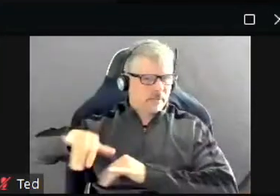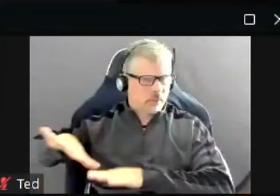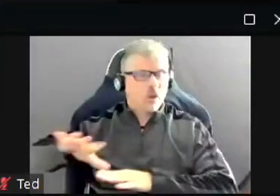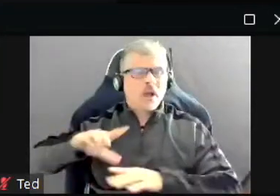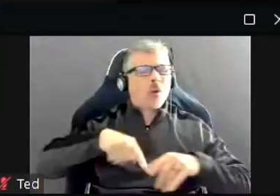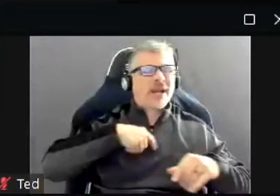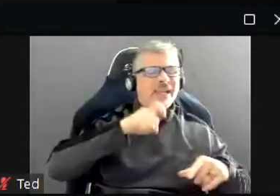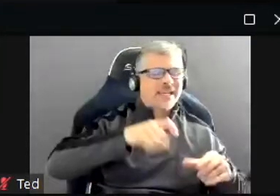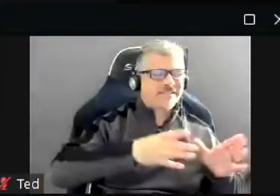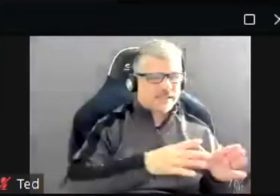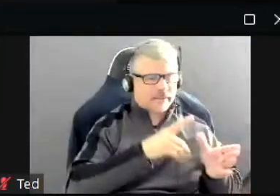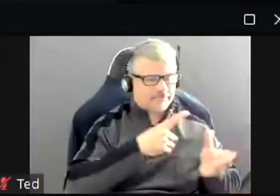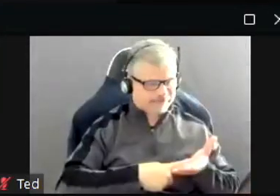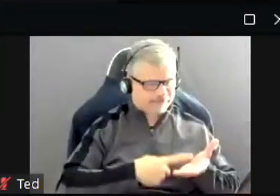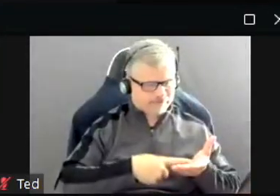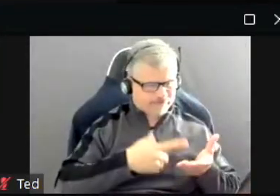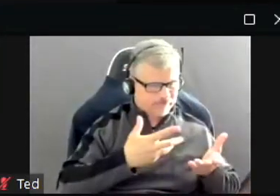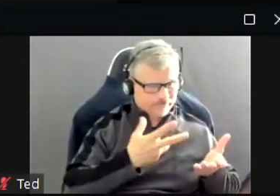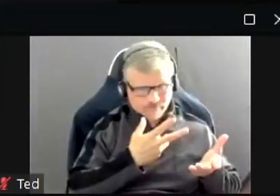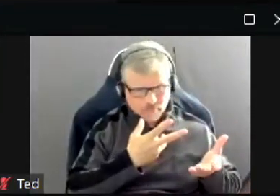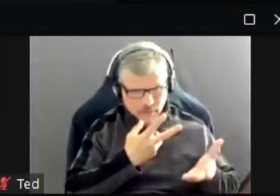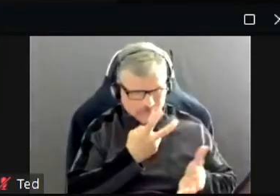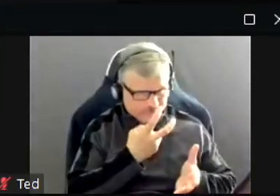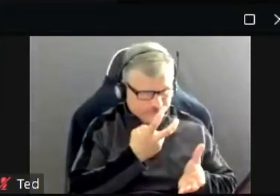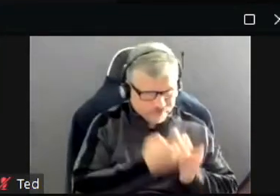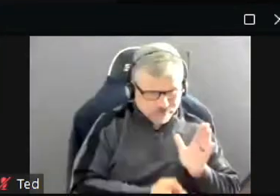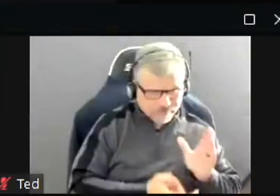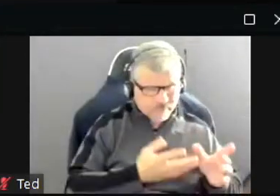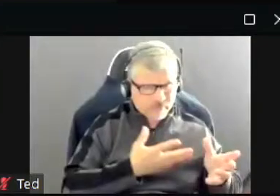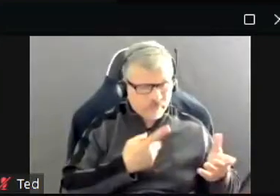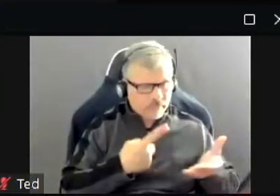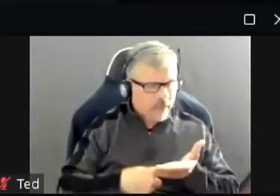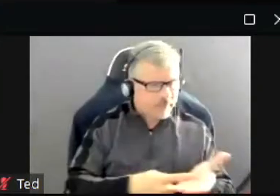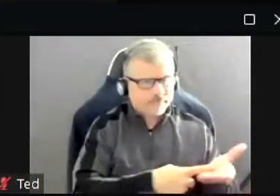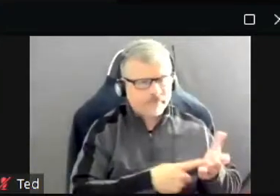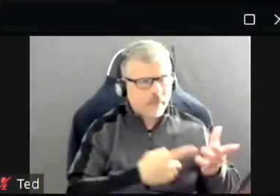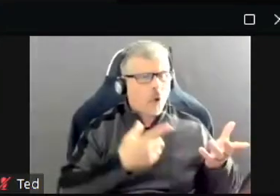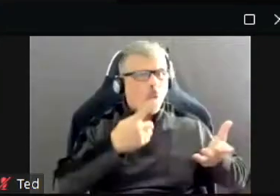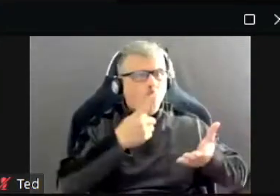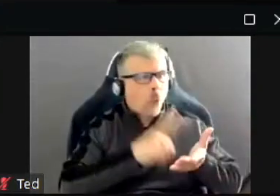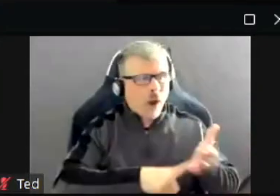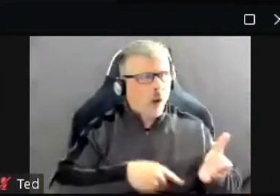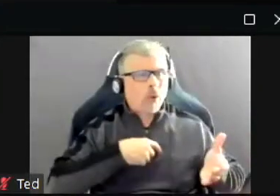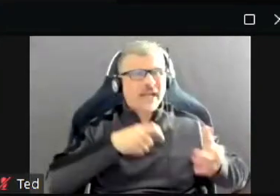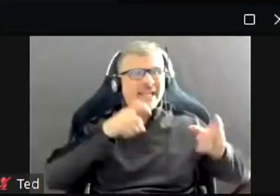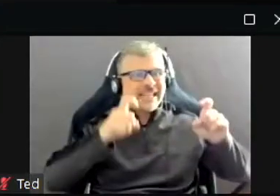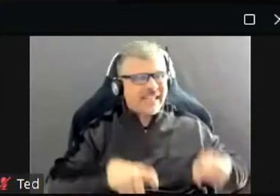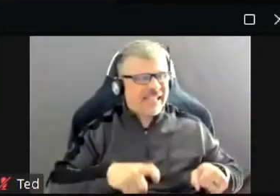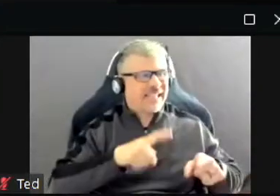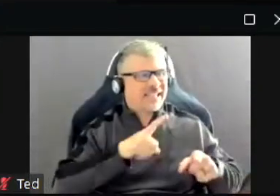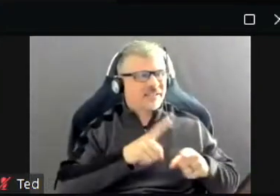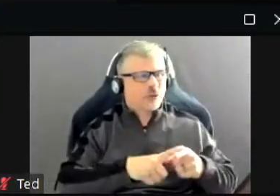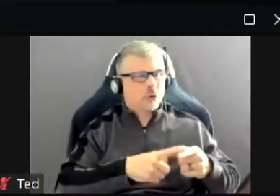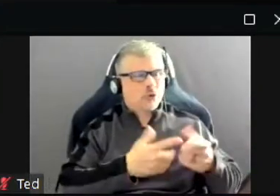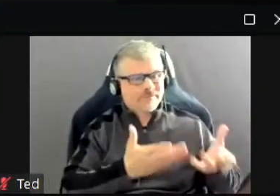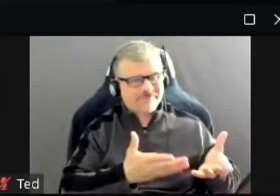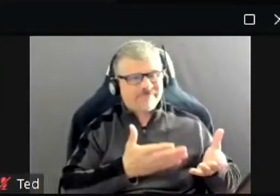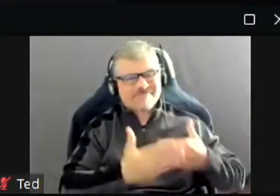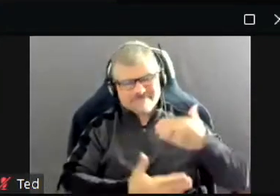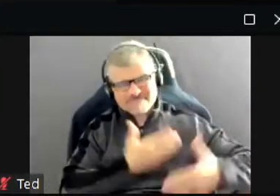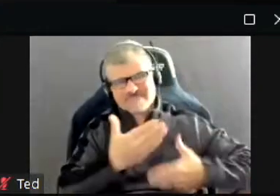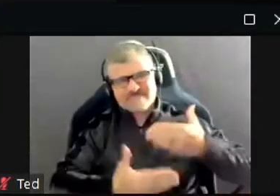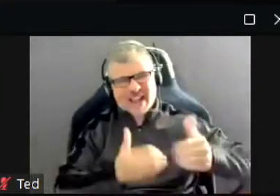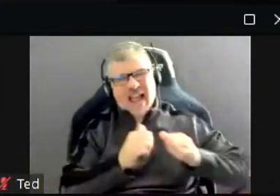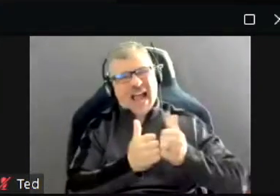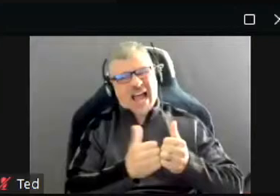internally, the conversation needs to be what extra weight we need to carry in order to make this